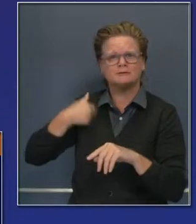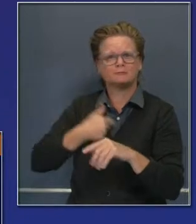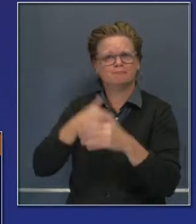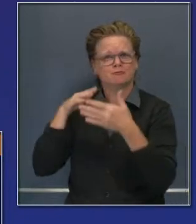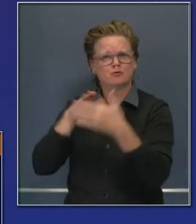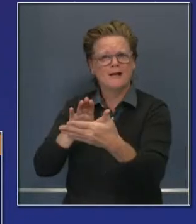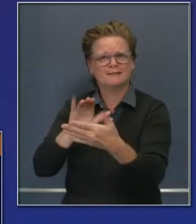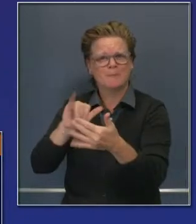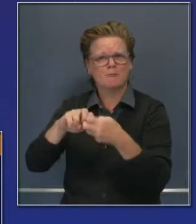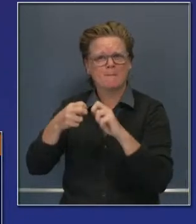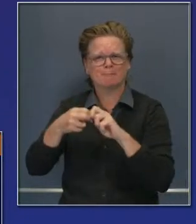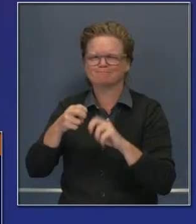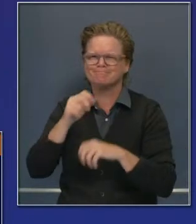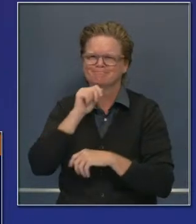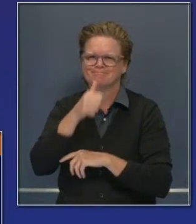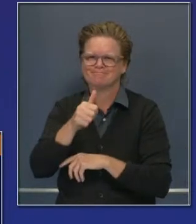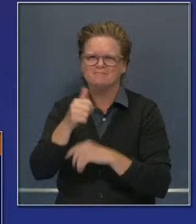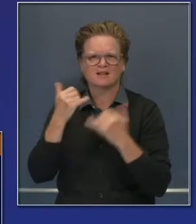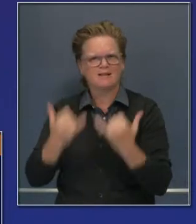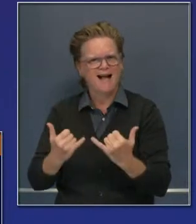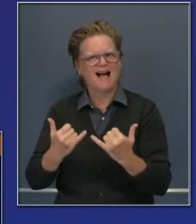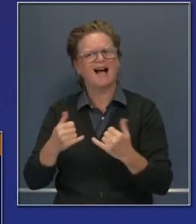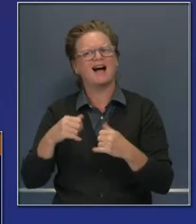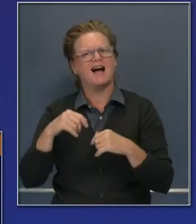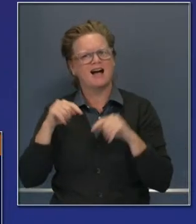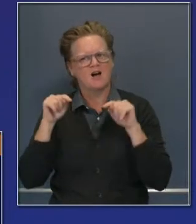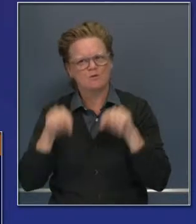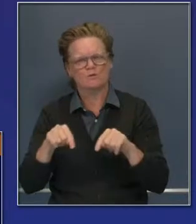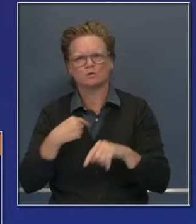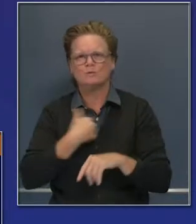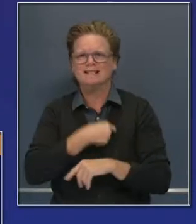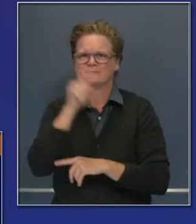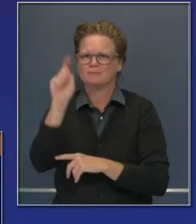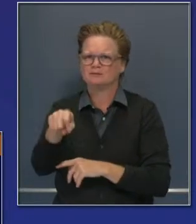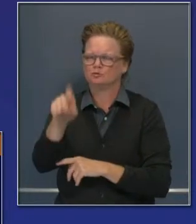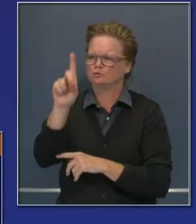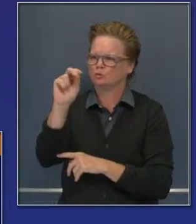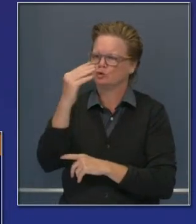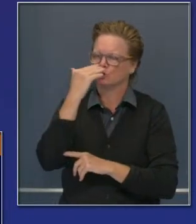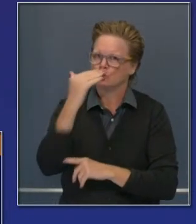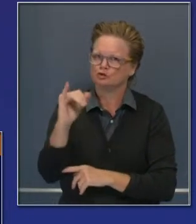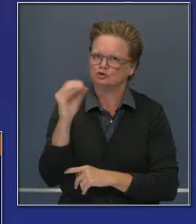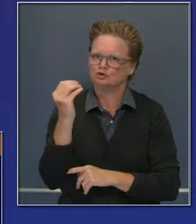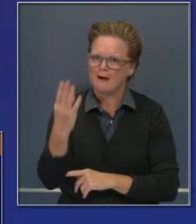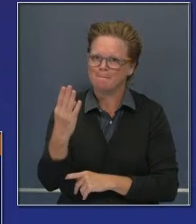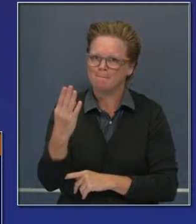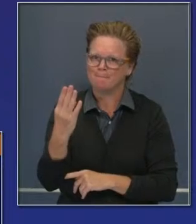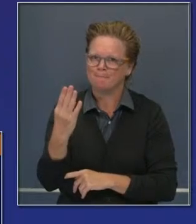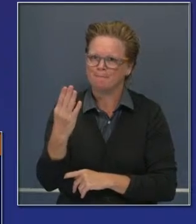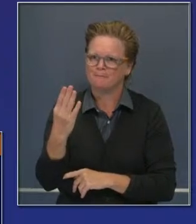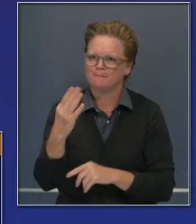see better results at the local level and the regional level, and we need to make sure your tax dollars are